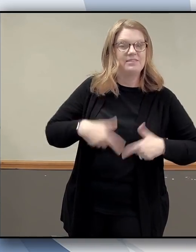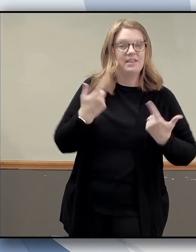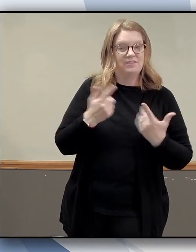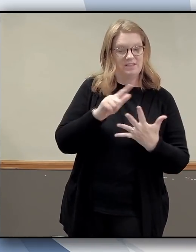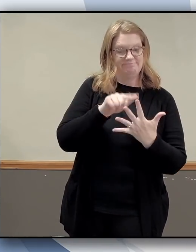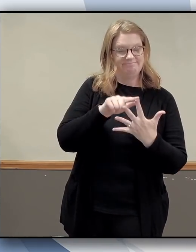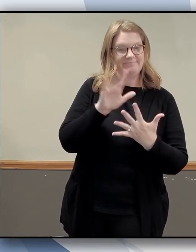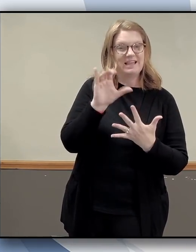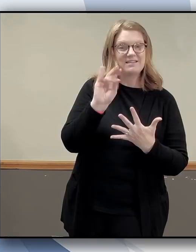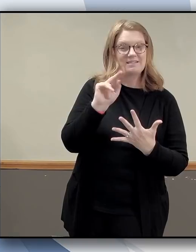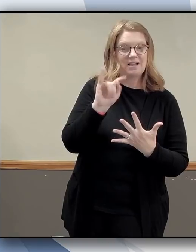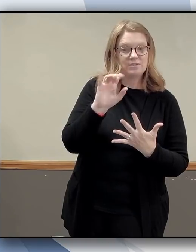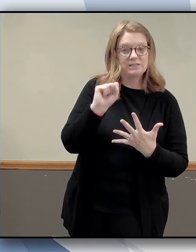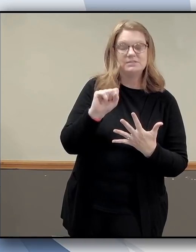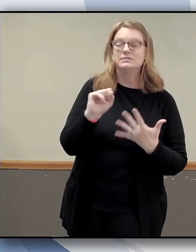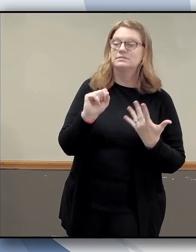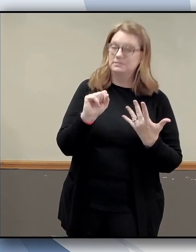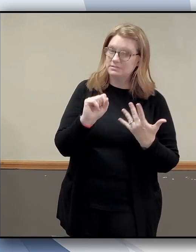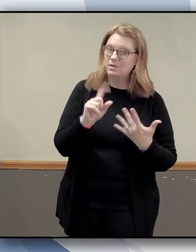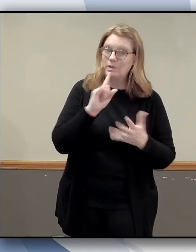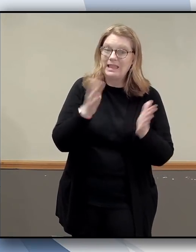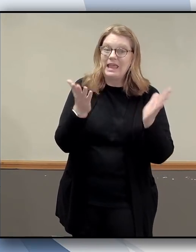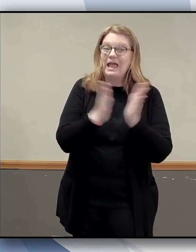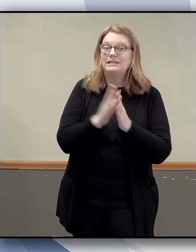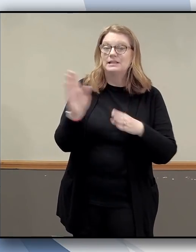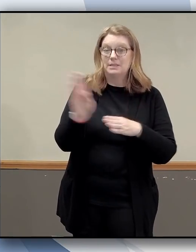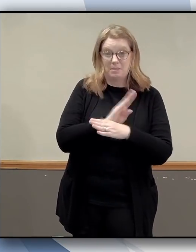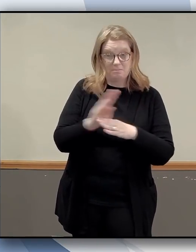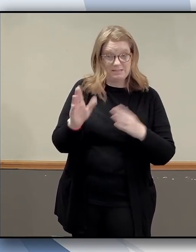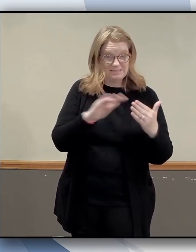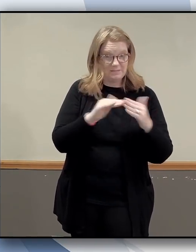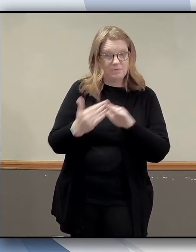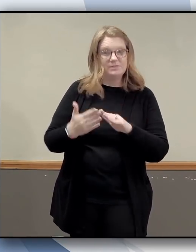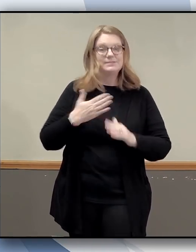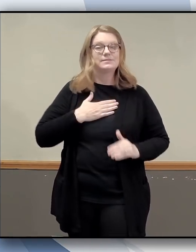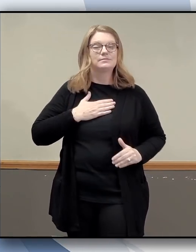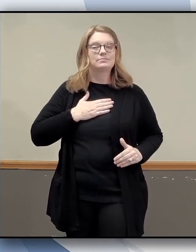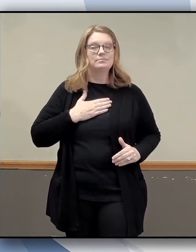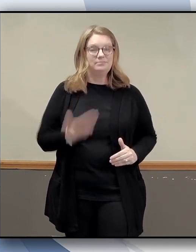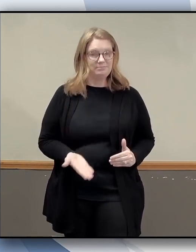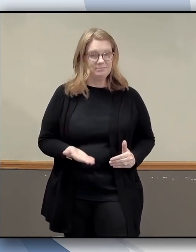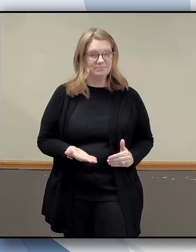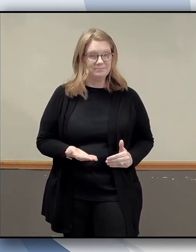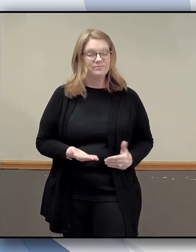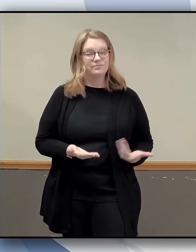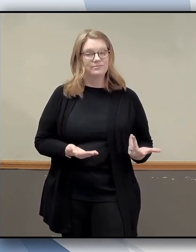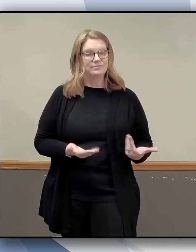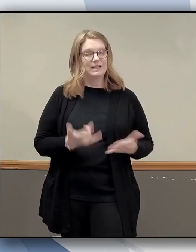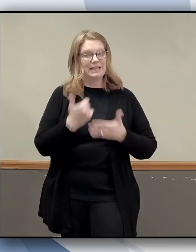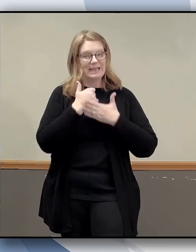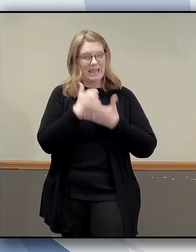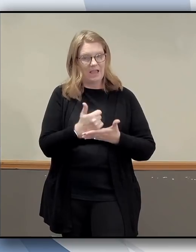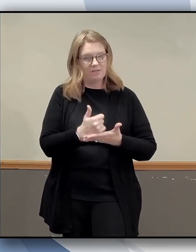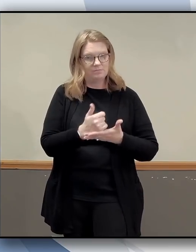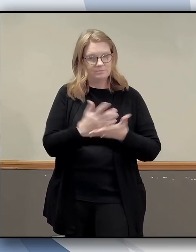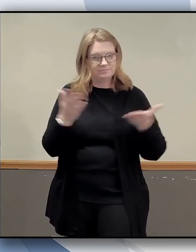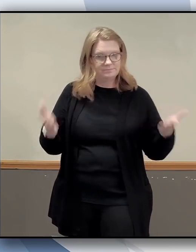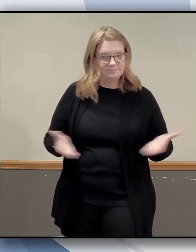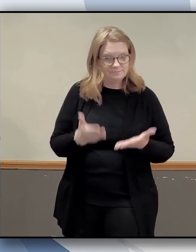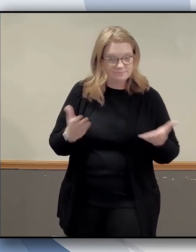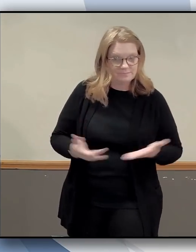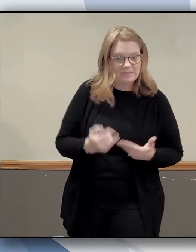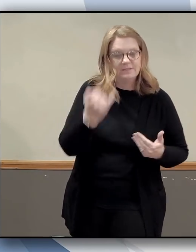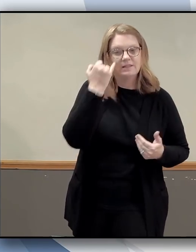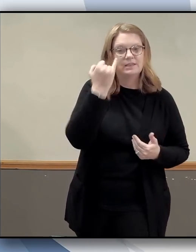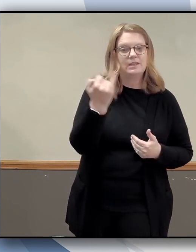guidelines, and we're asking the business community to step up and collectively help reinforce the idea that